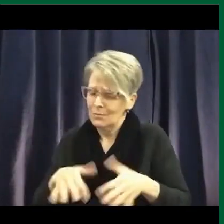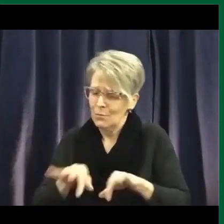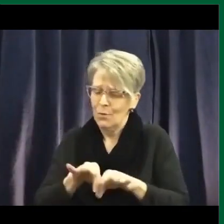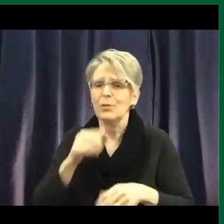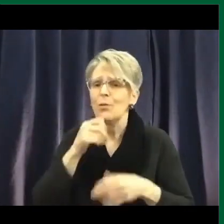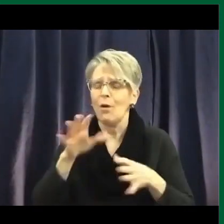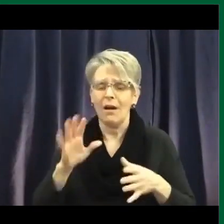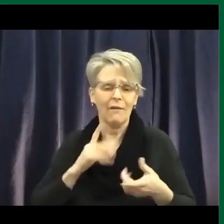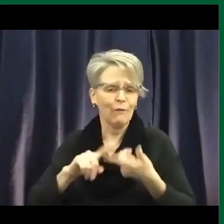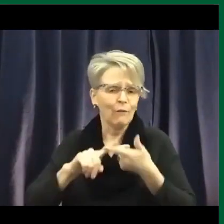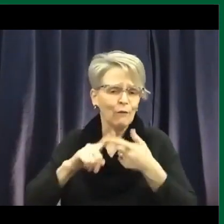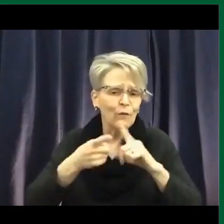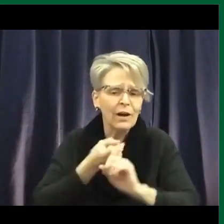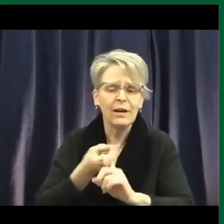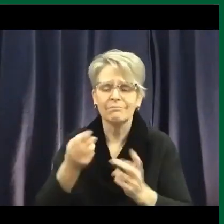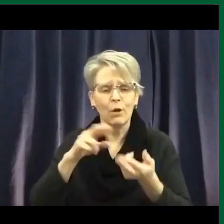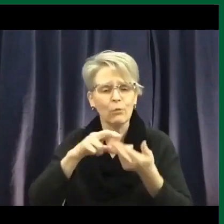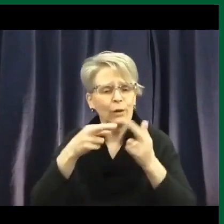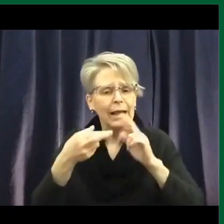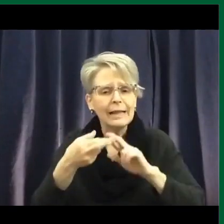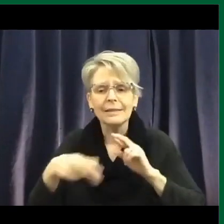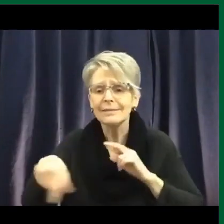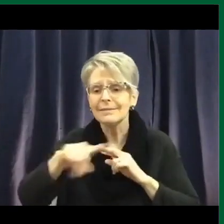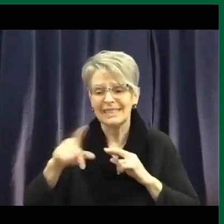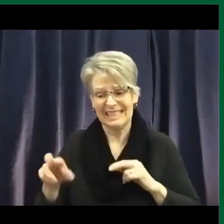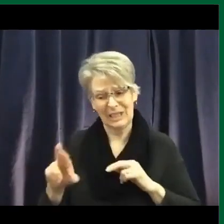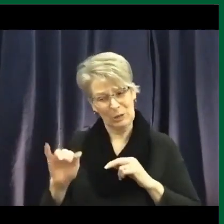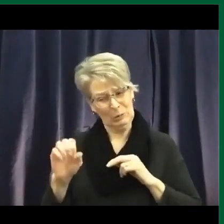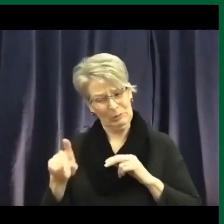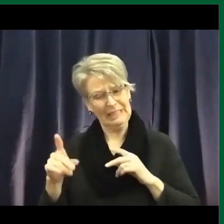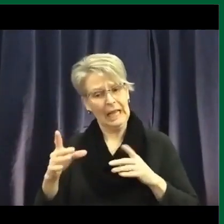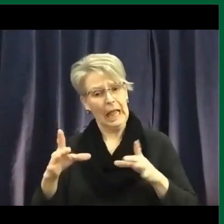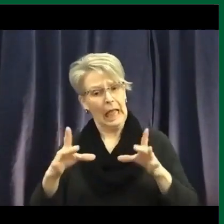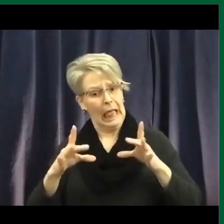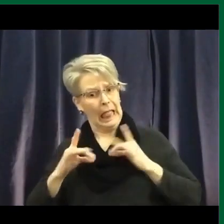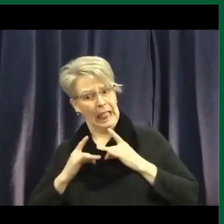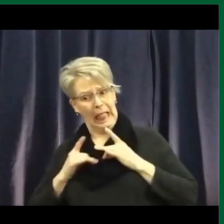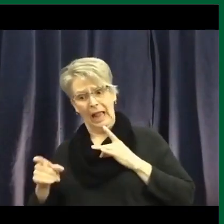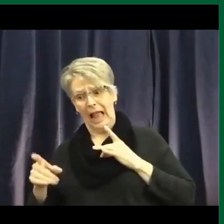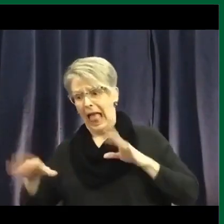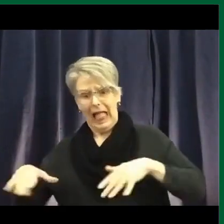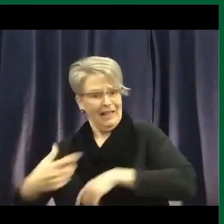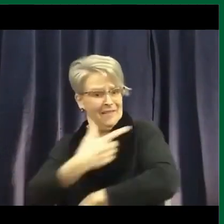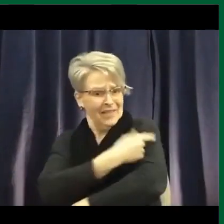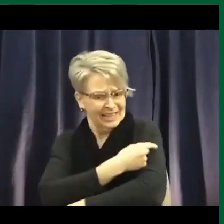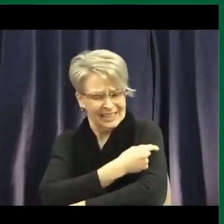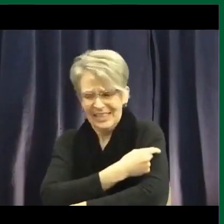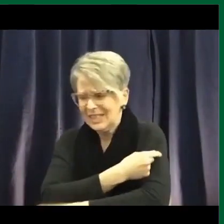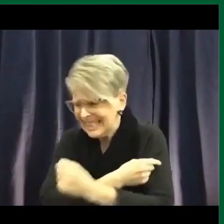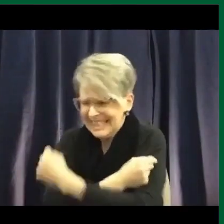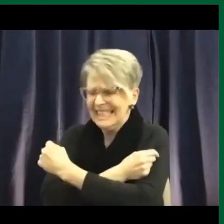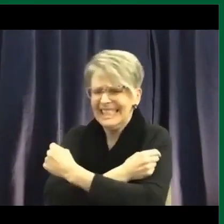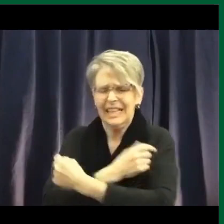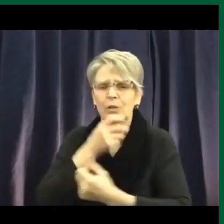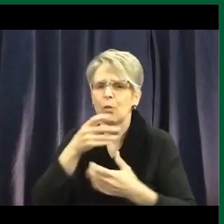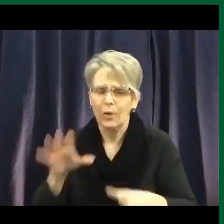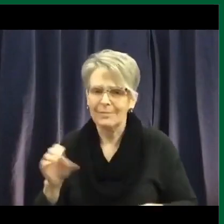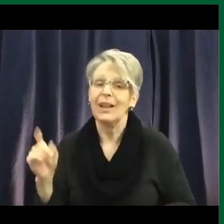friends or relatives who are at higher risk to get COVID before they get vaccinated. And then places of worship